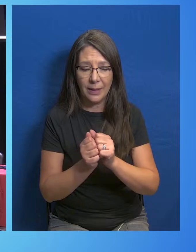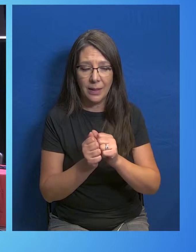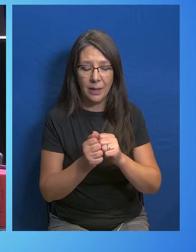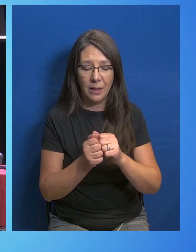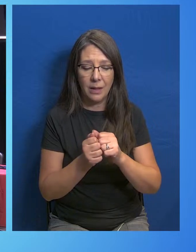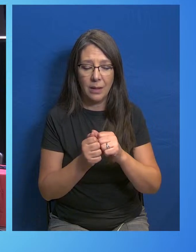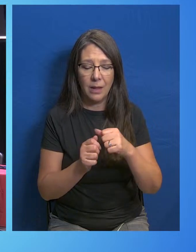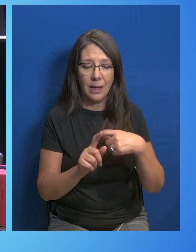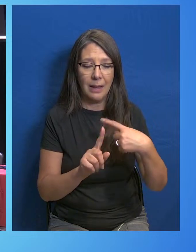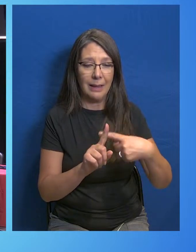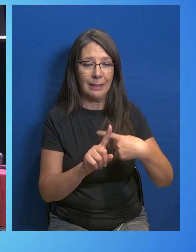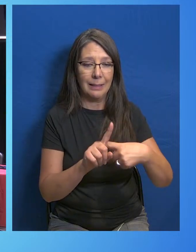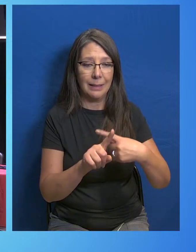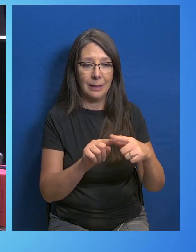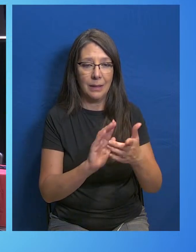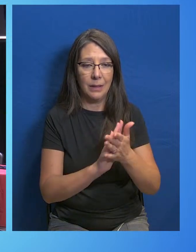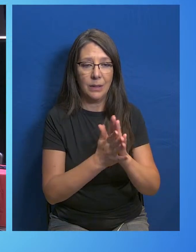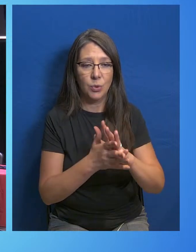option?